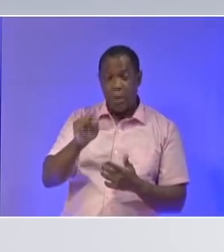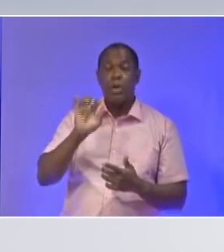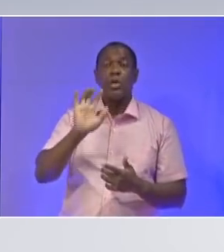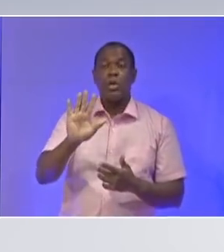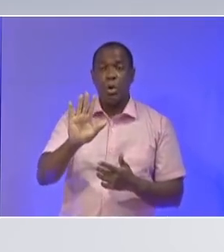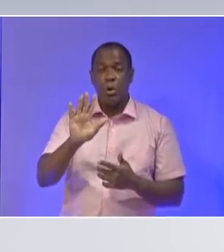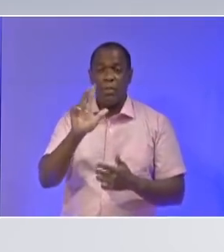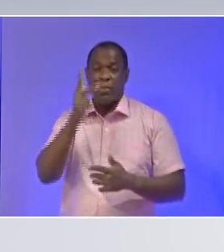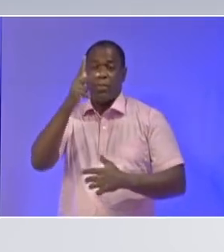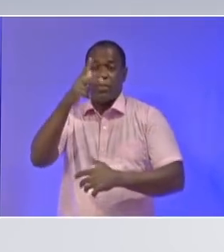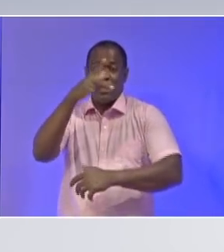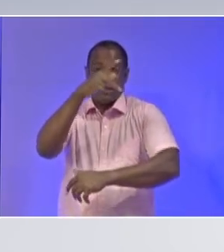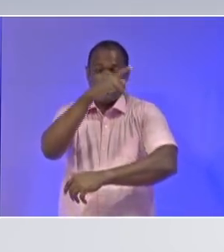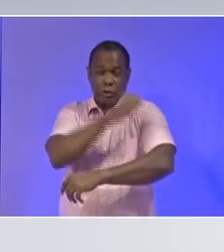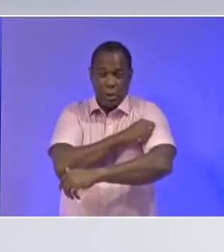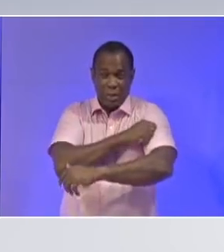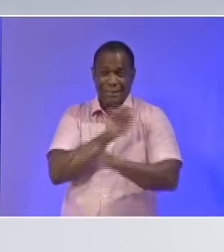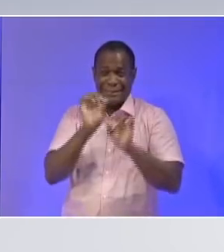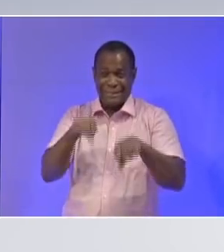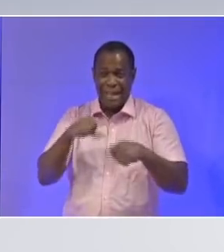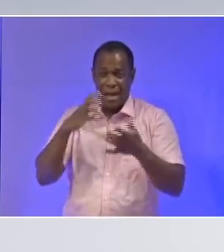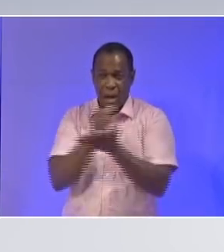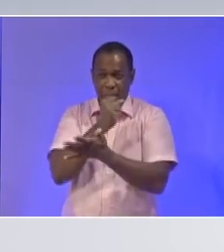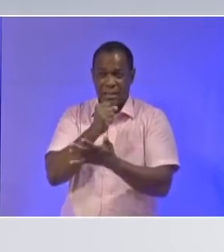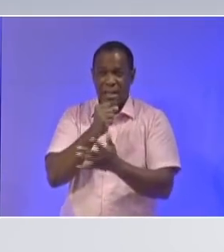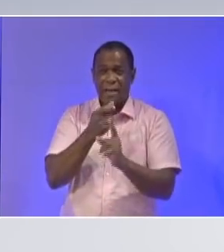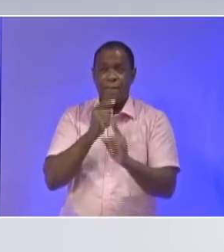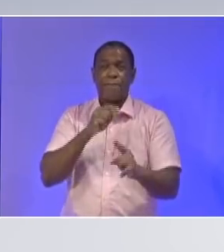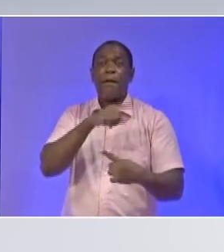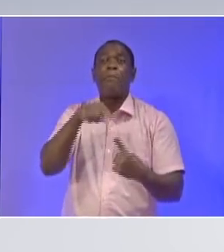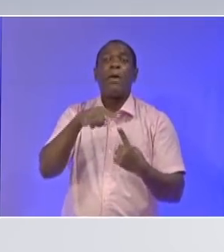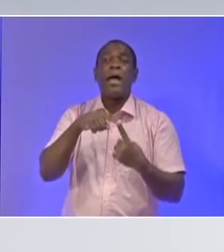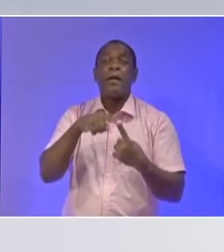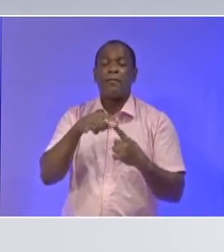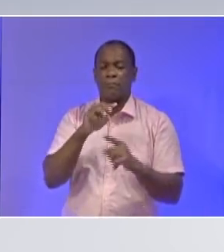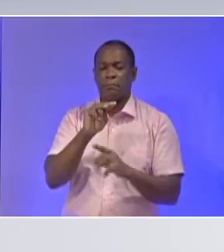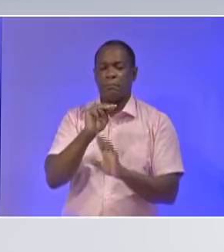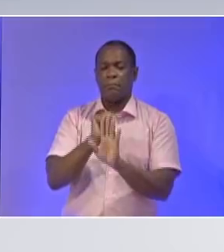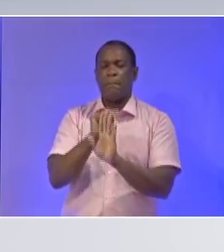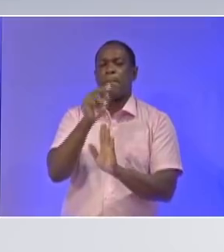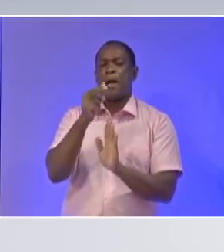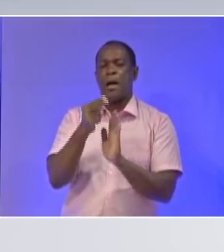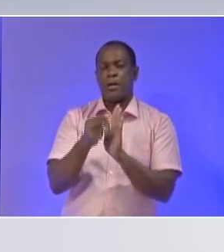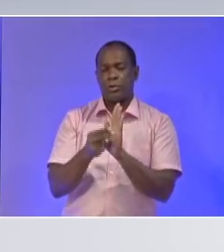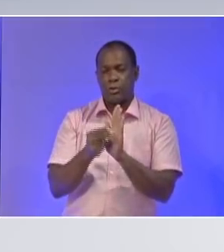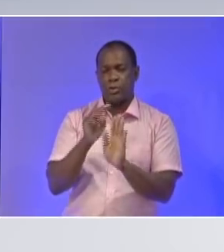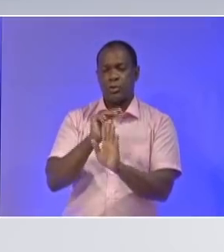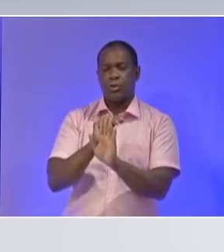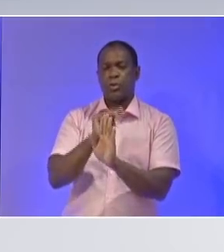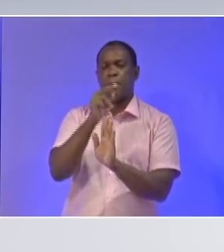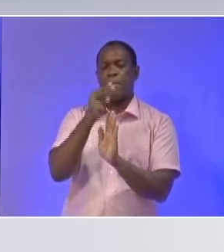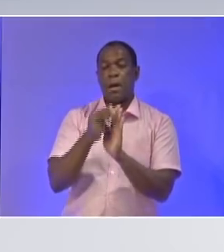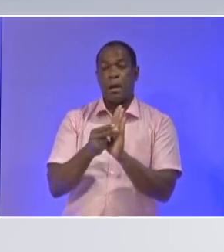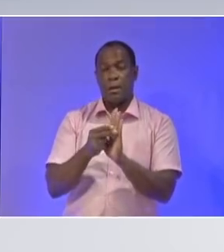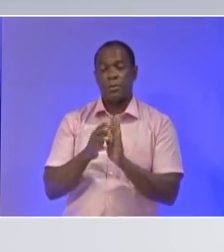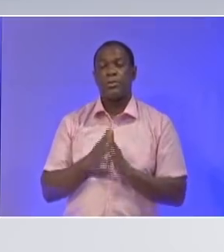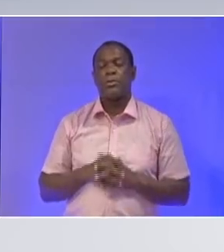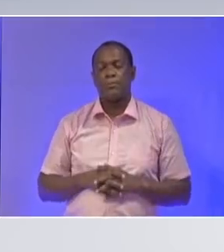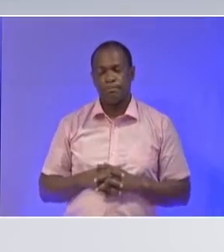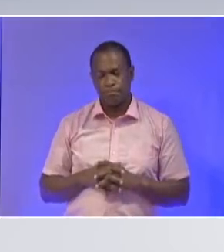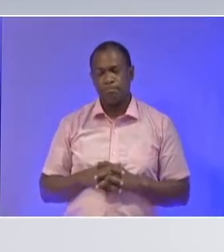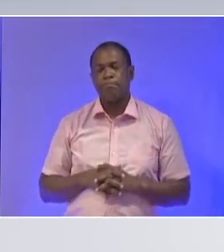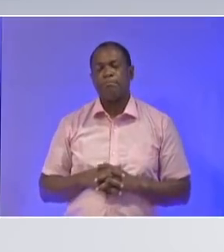6 months. That's the recommended time for boosting after you receive your second shot of